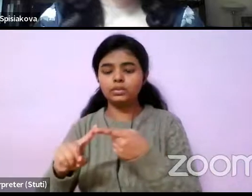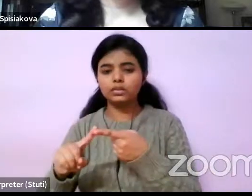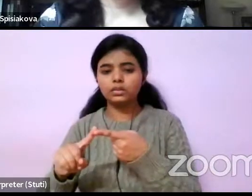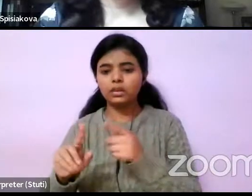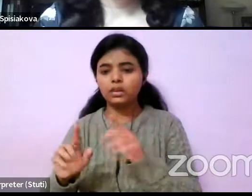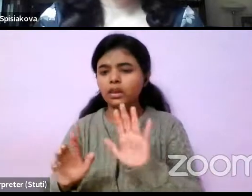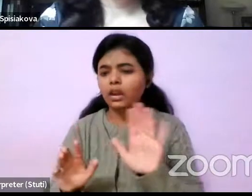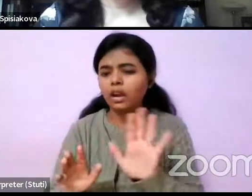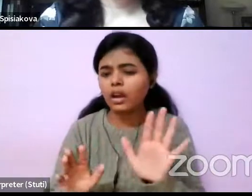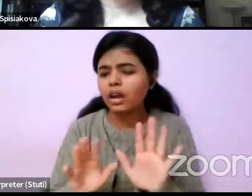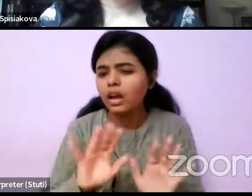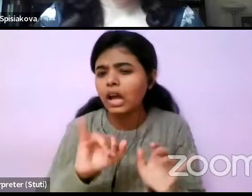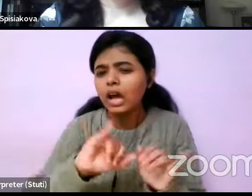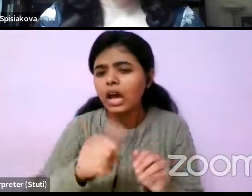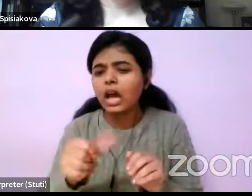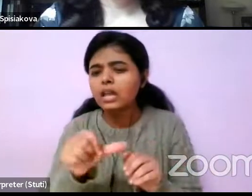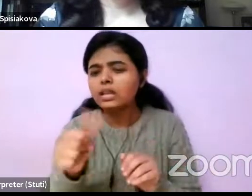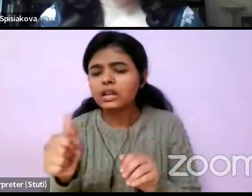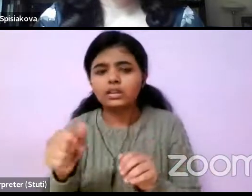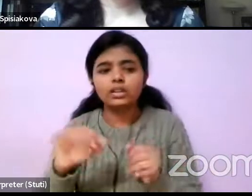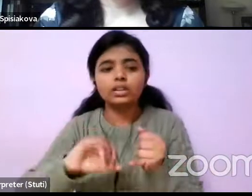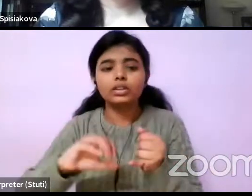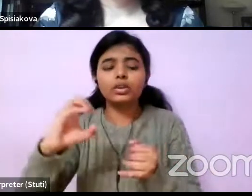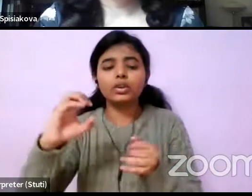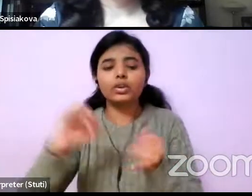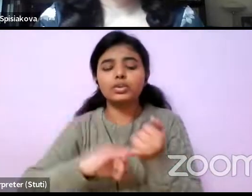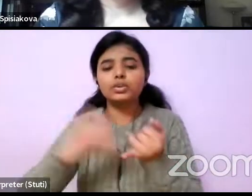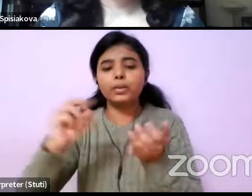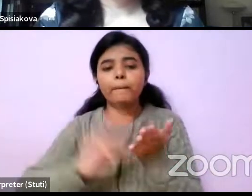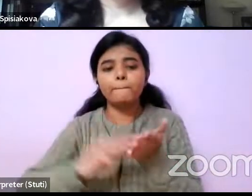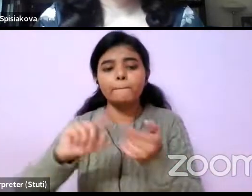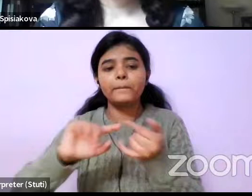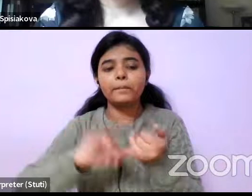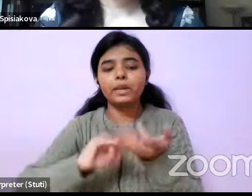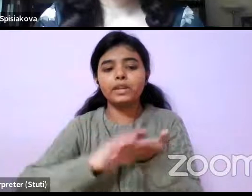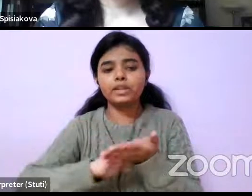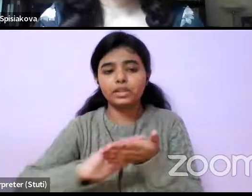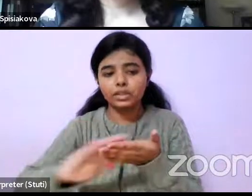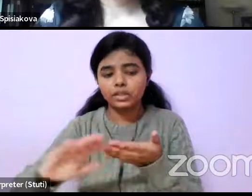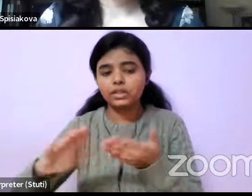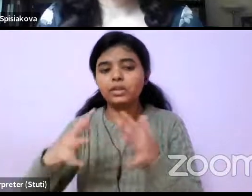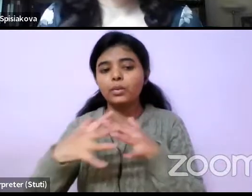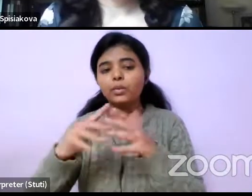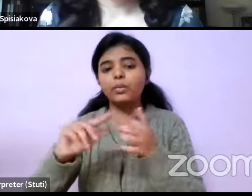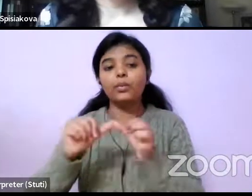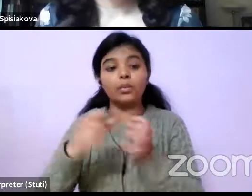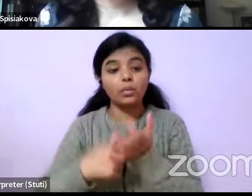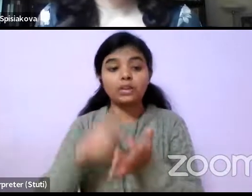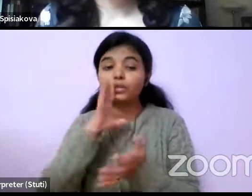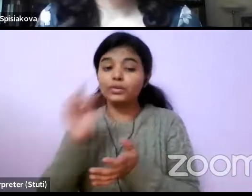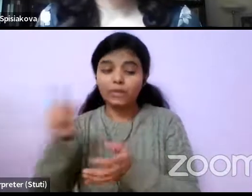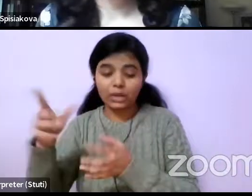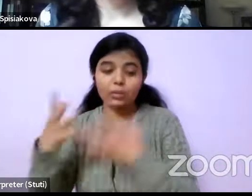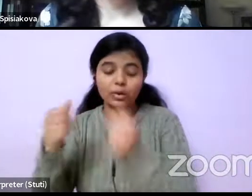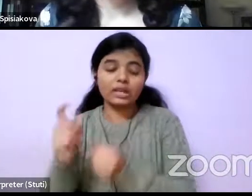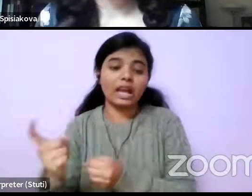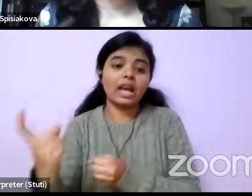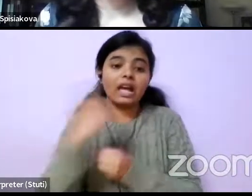sir. I've written it for him. It's from Someshwar, sir. Okay, sorry, it's Someshwar's